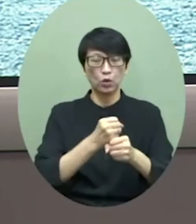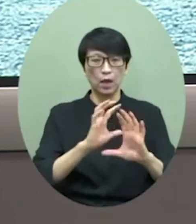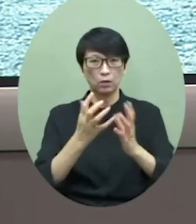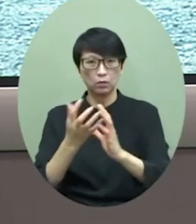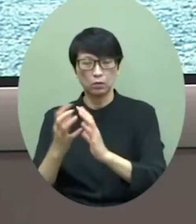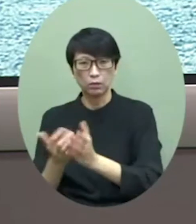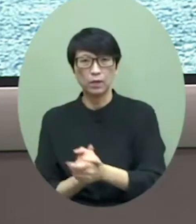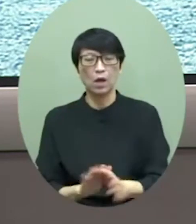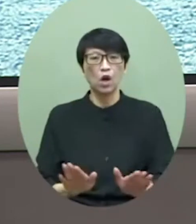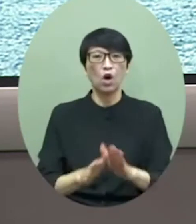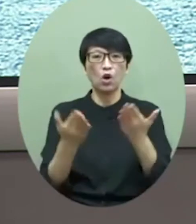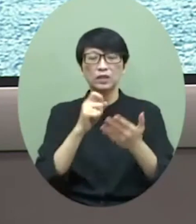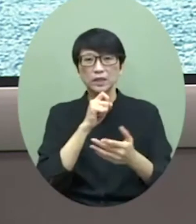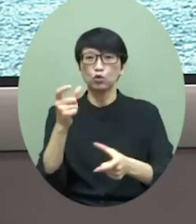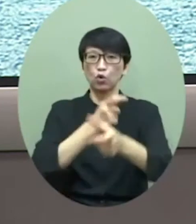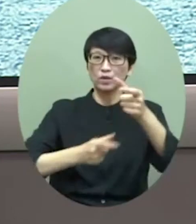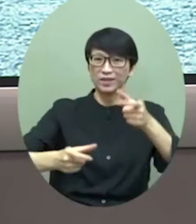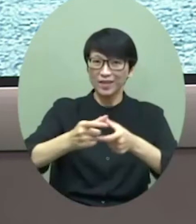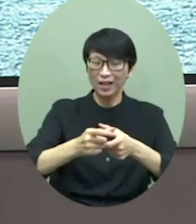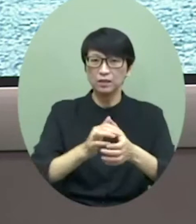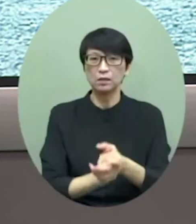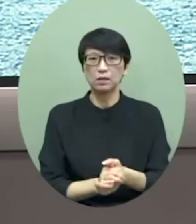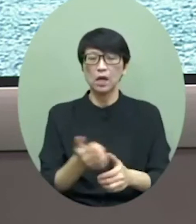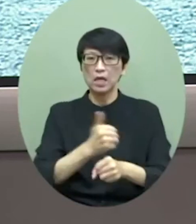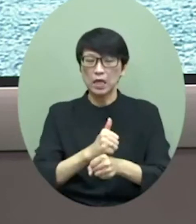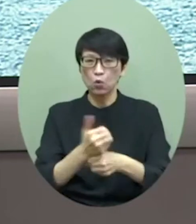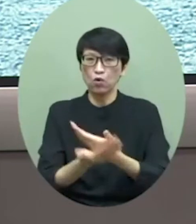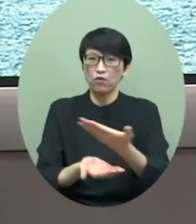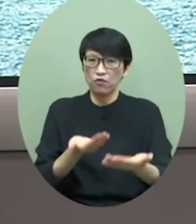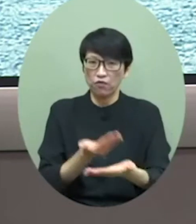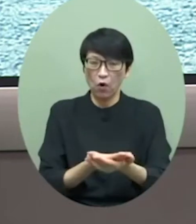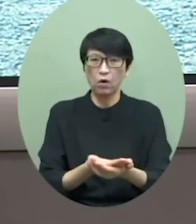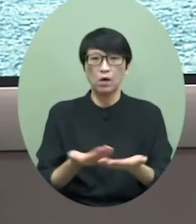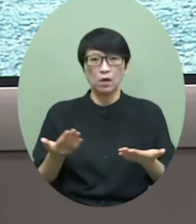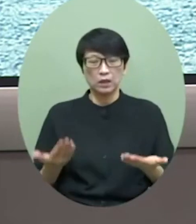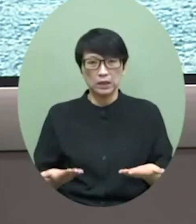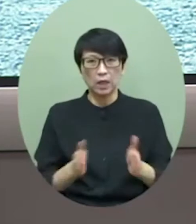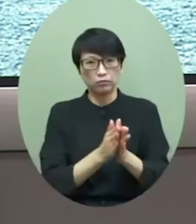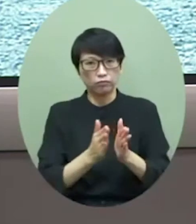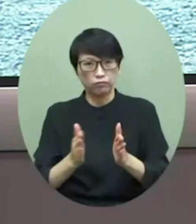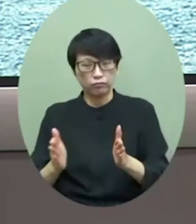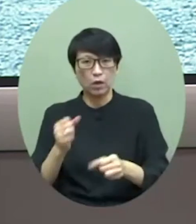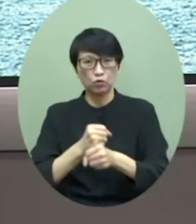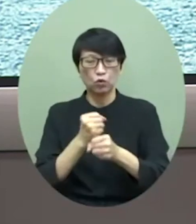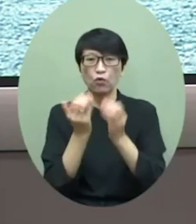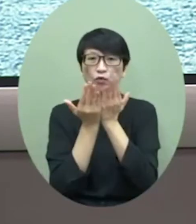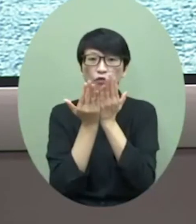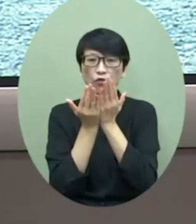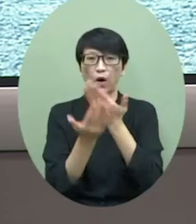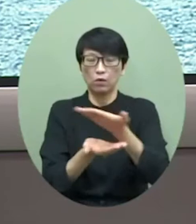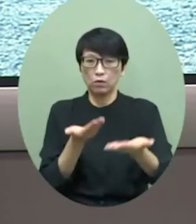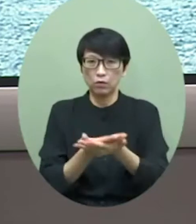epidemic became stable for a while, and so various businesses were able to